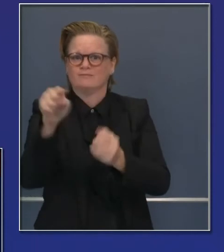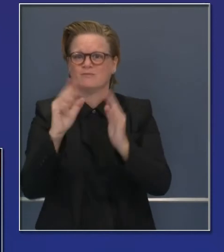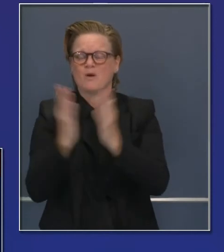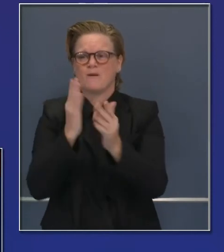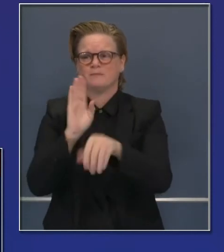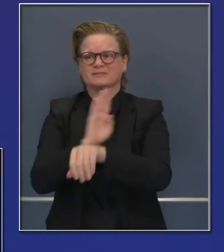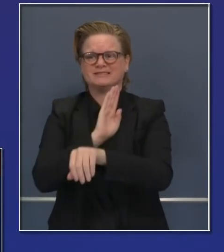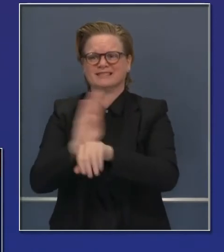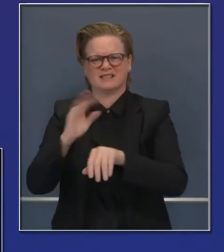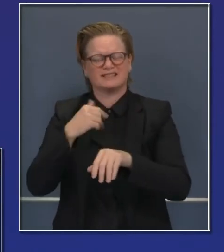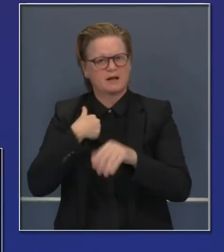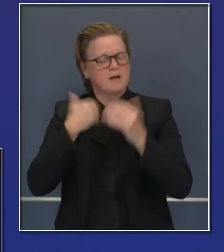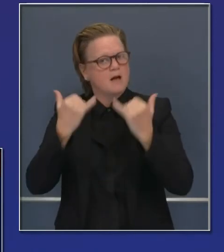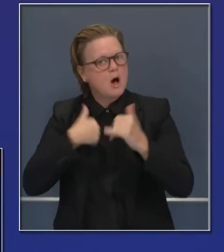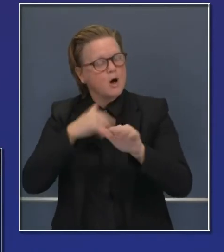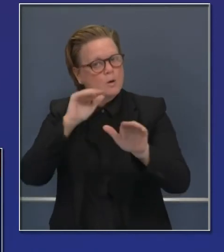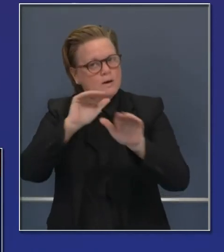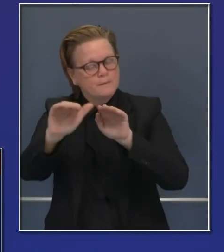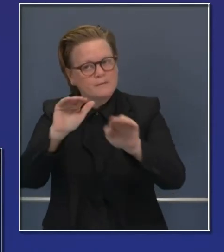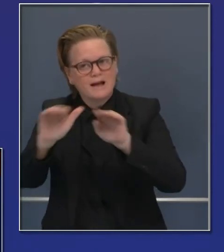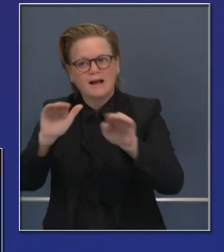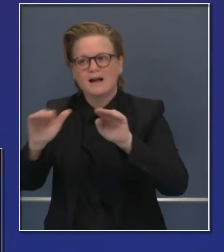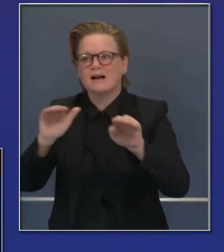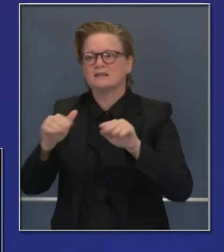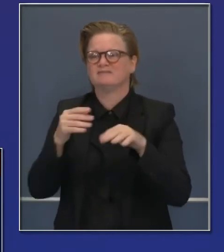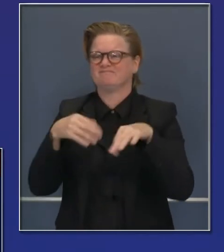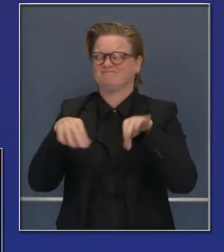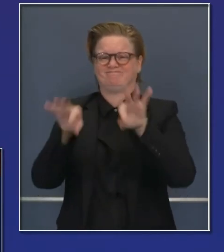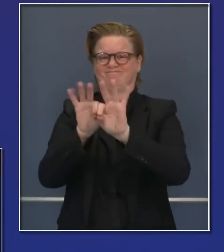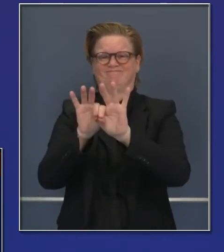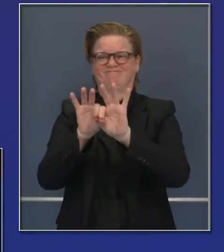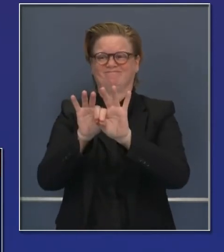we are providing for businesses, and I made a note here that